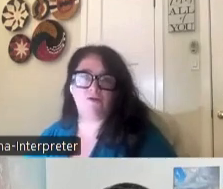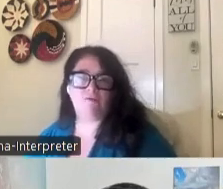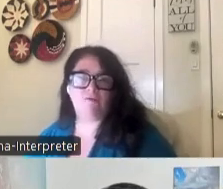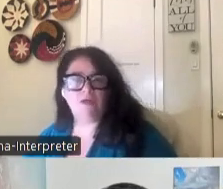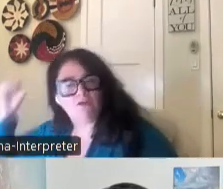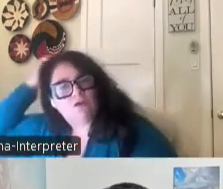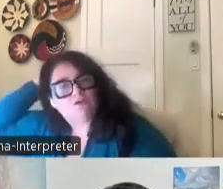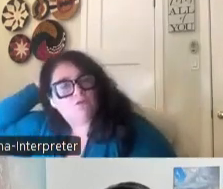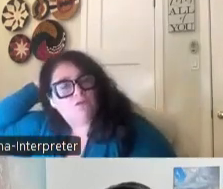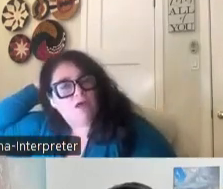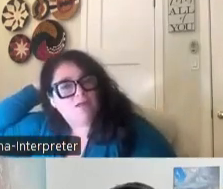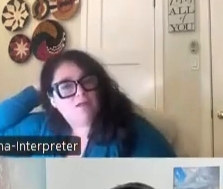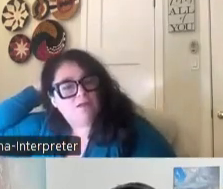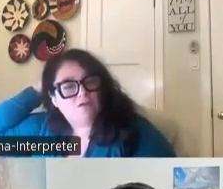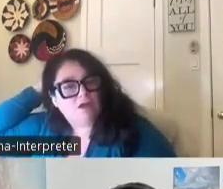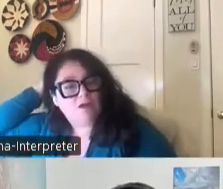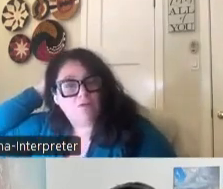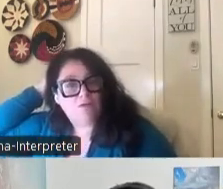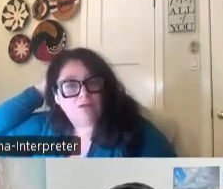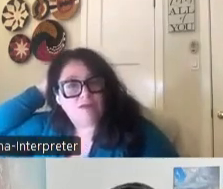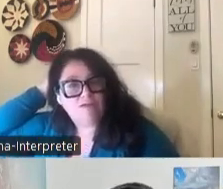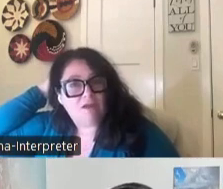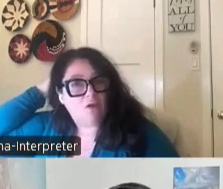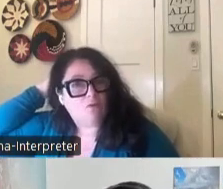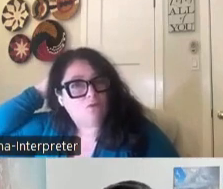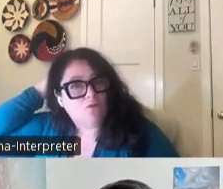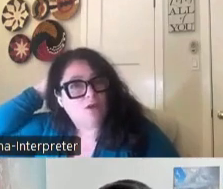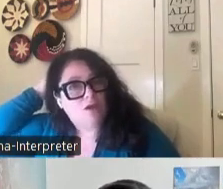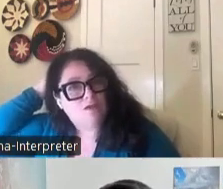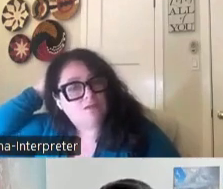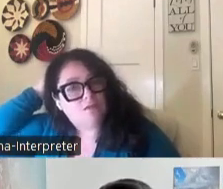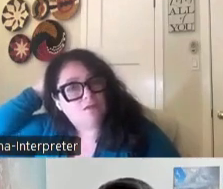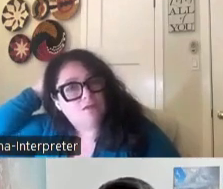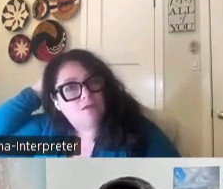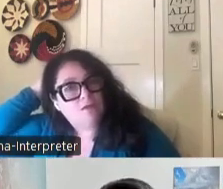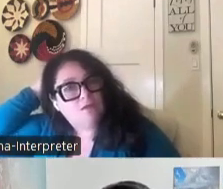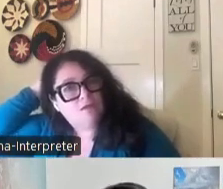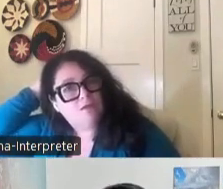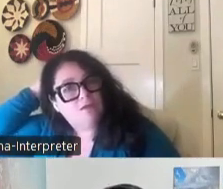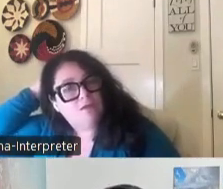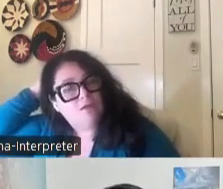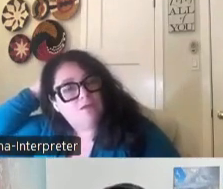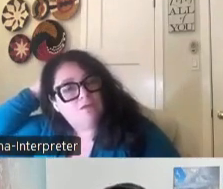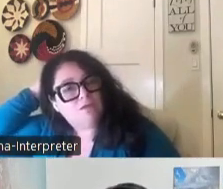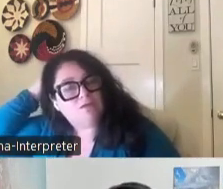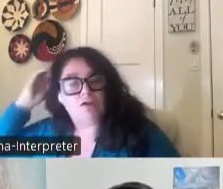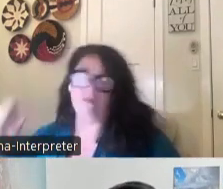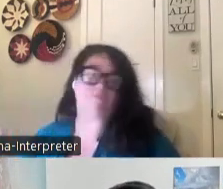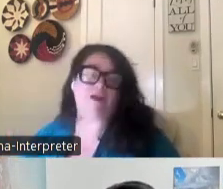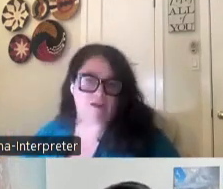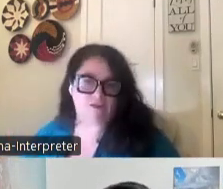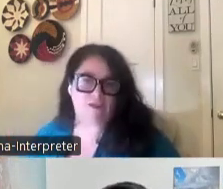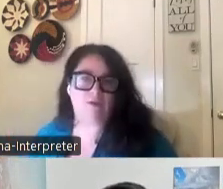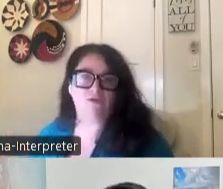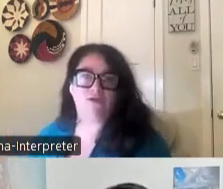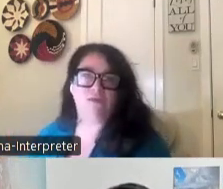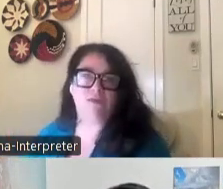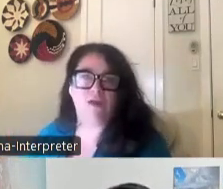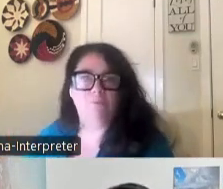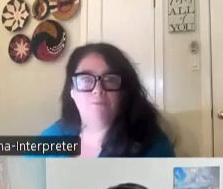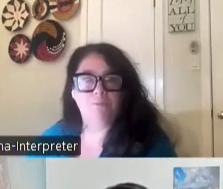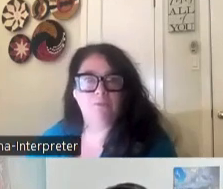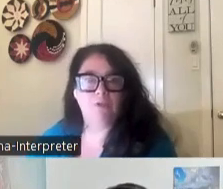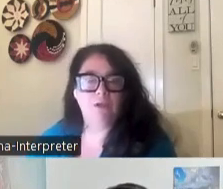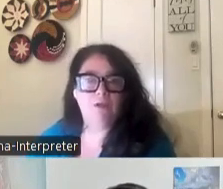or agriculture or open spaces and forests and grasslands and etc. All of